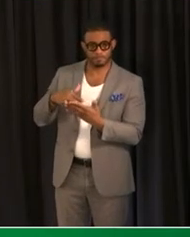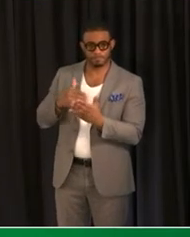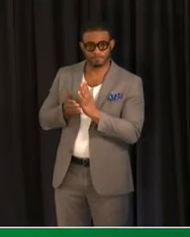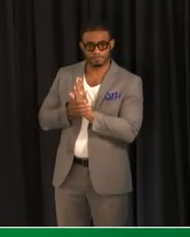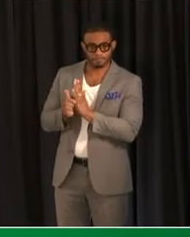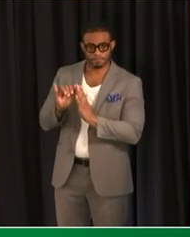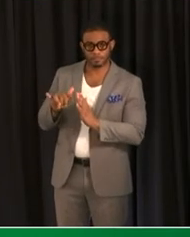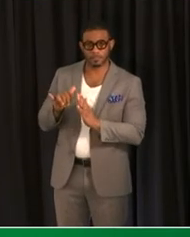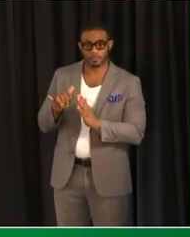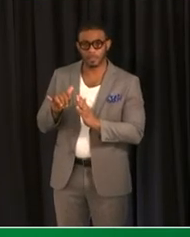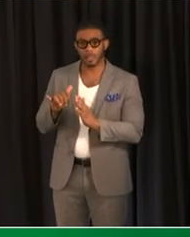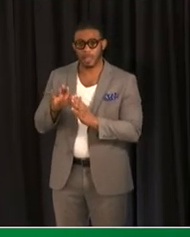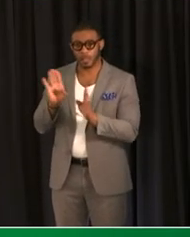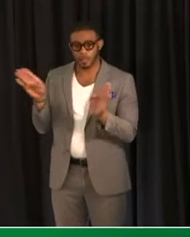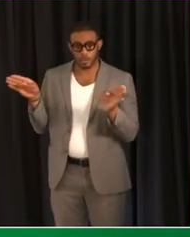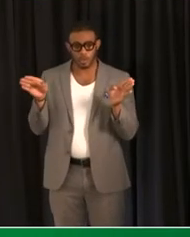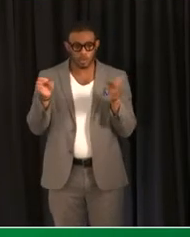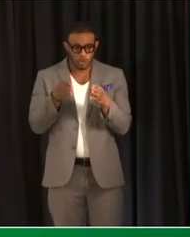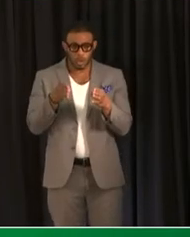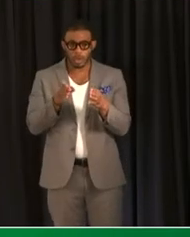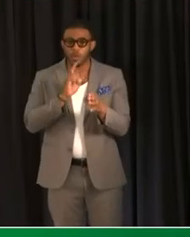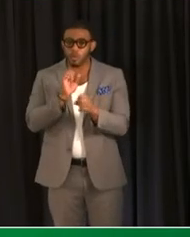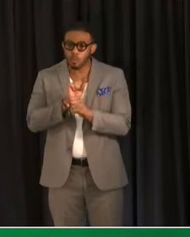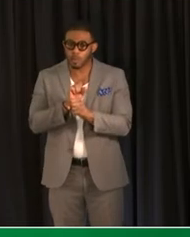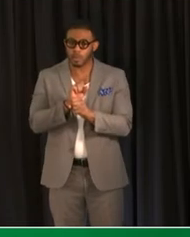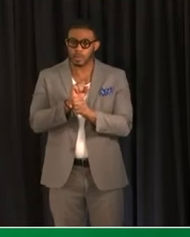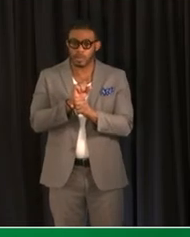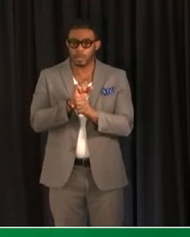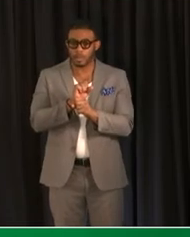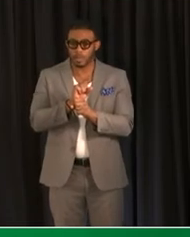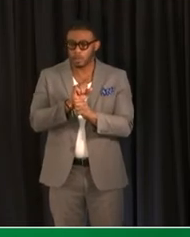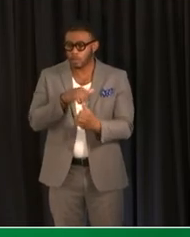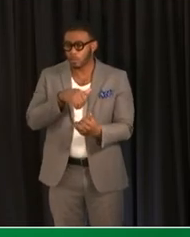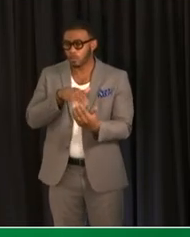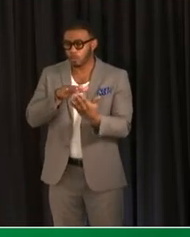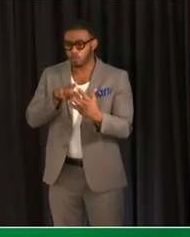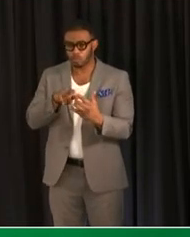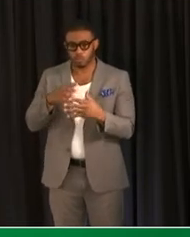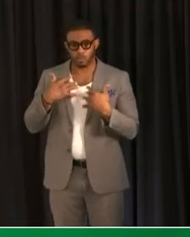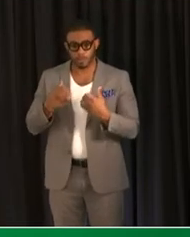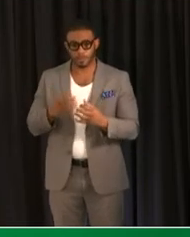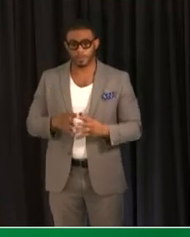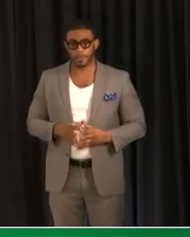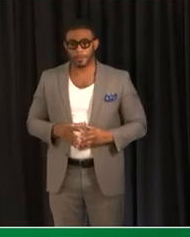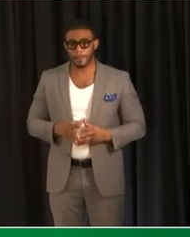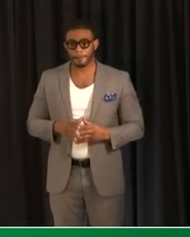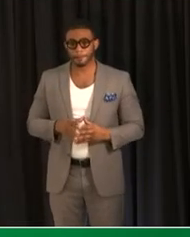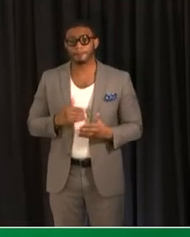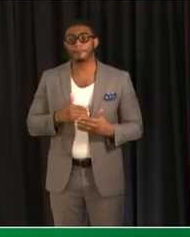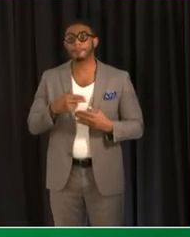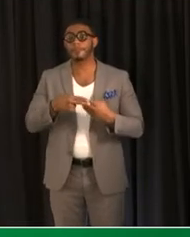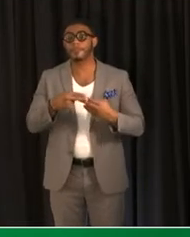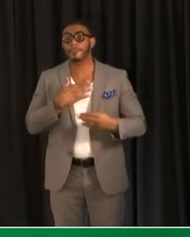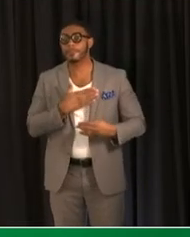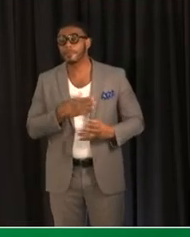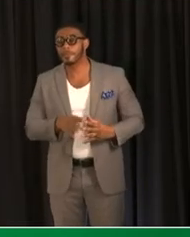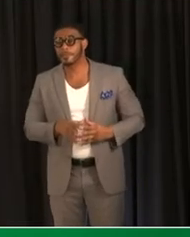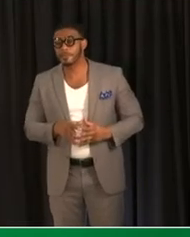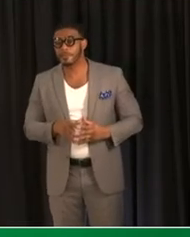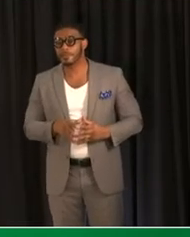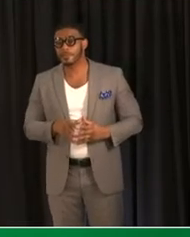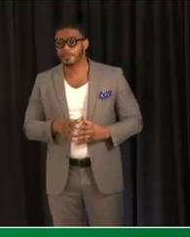work to recover and be really targeted and practical in our approach to recovery. So we can go to the next